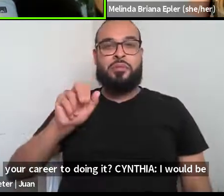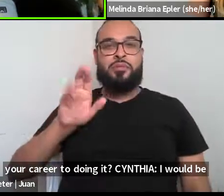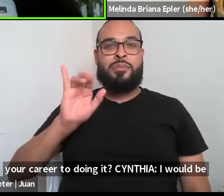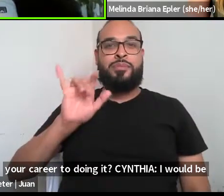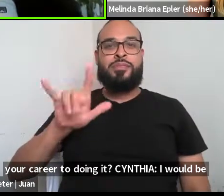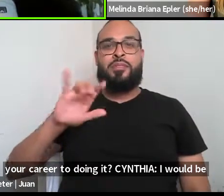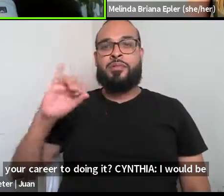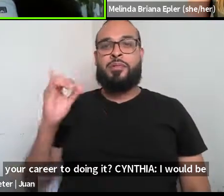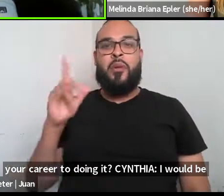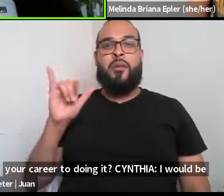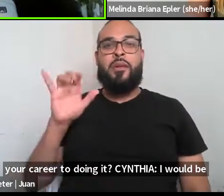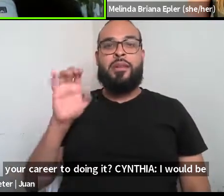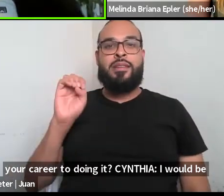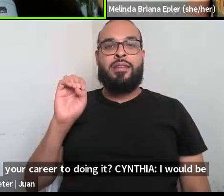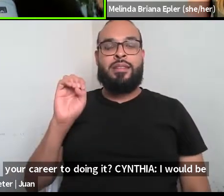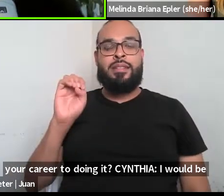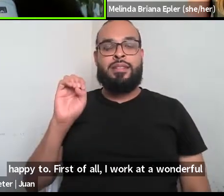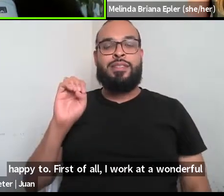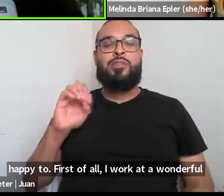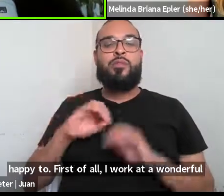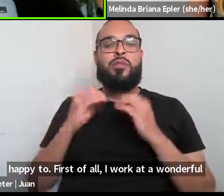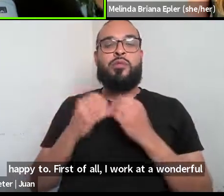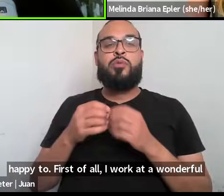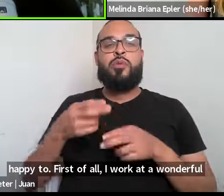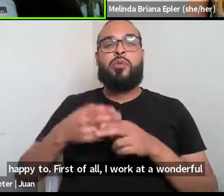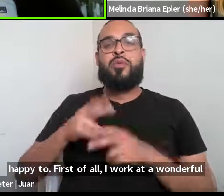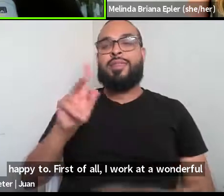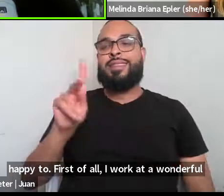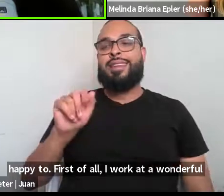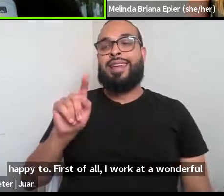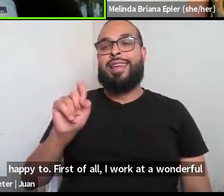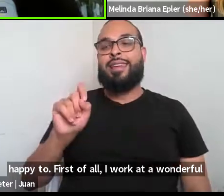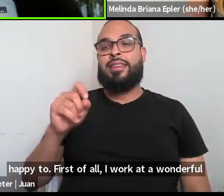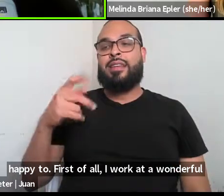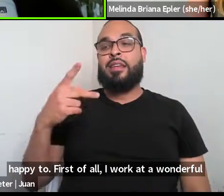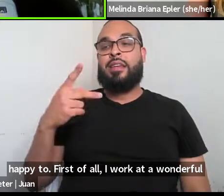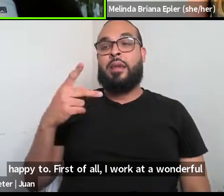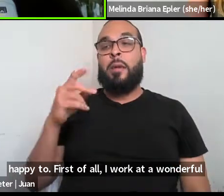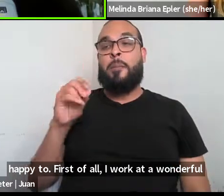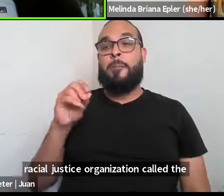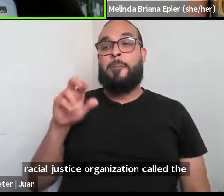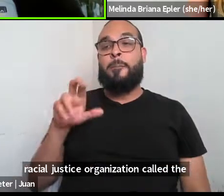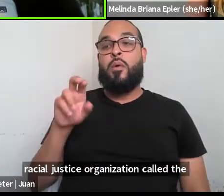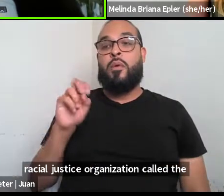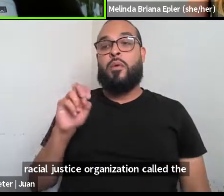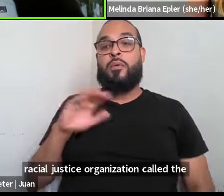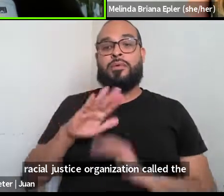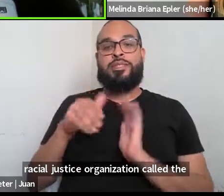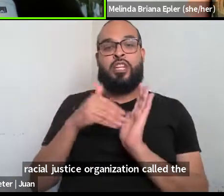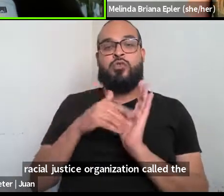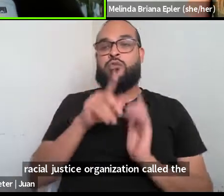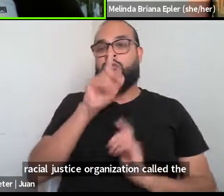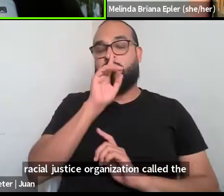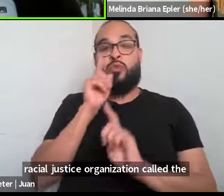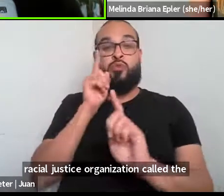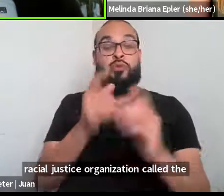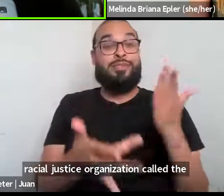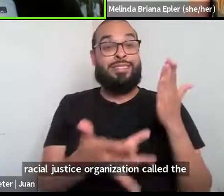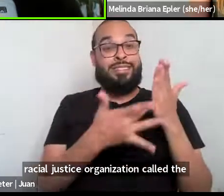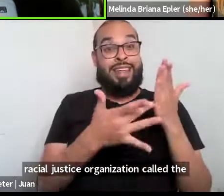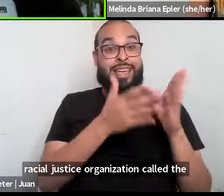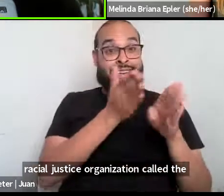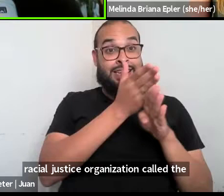organization called the Kapor Center, which is dedicated to leveling the playing field in the tech industry. We're based